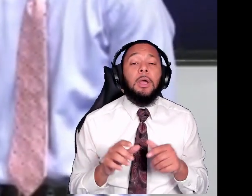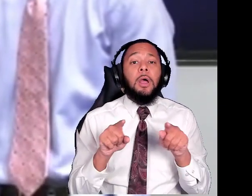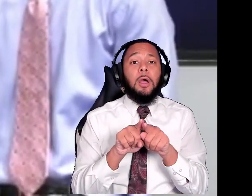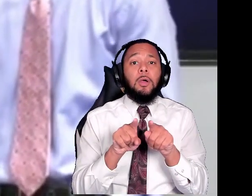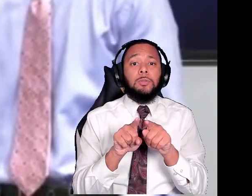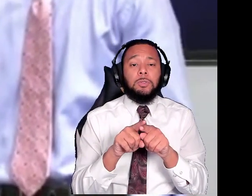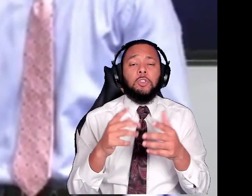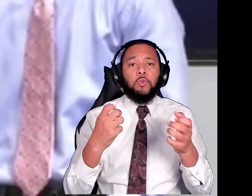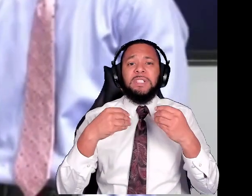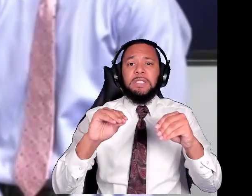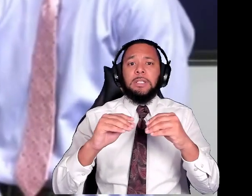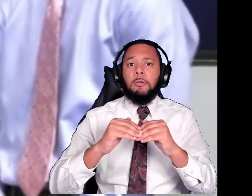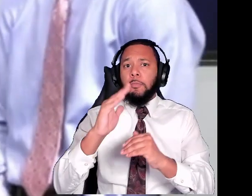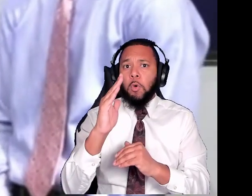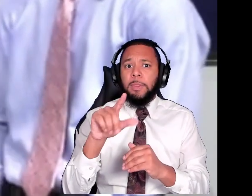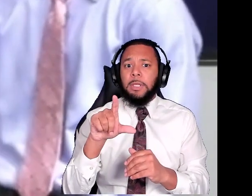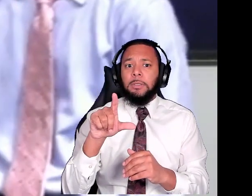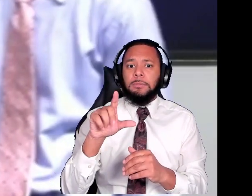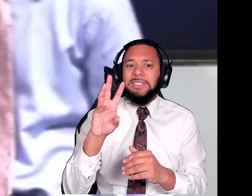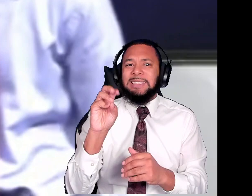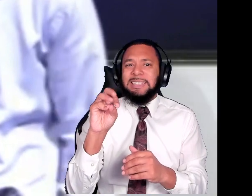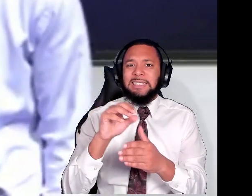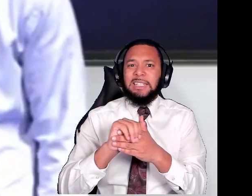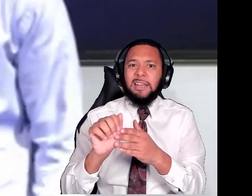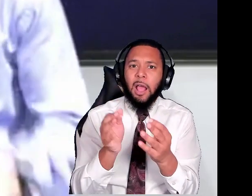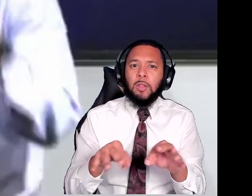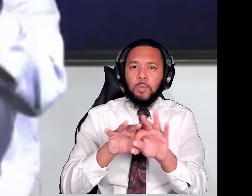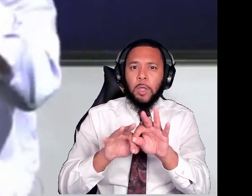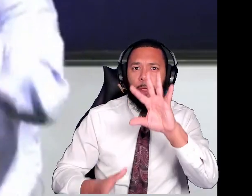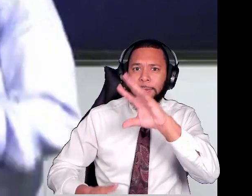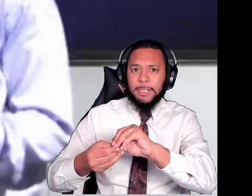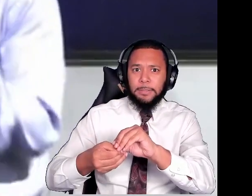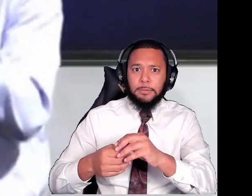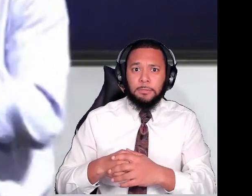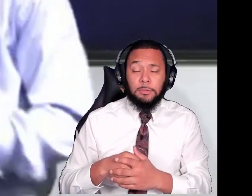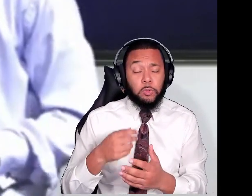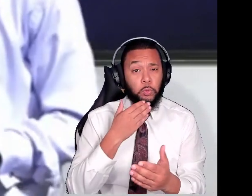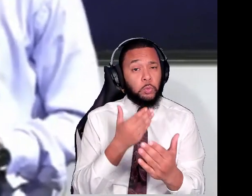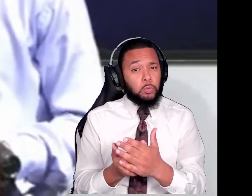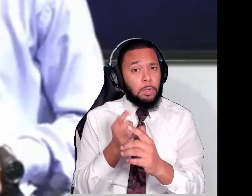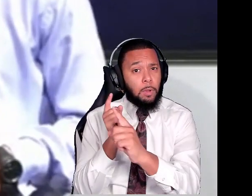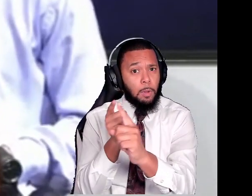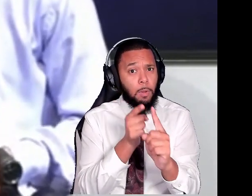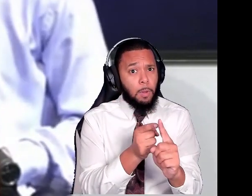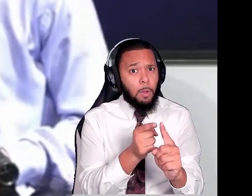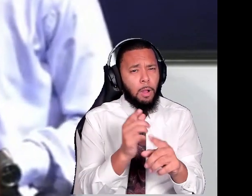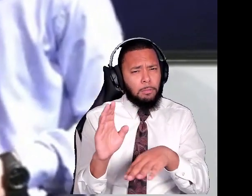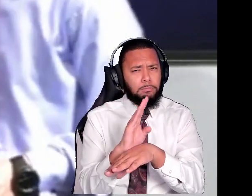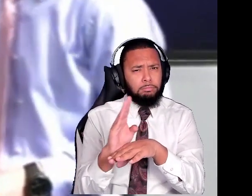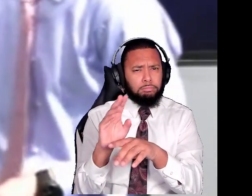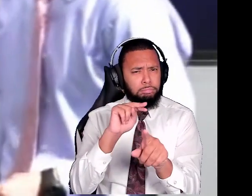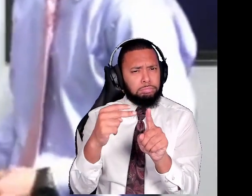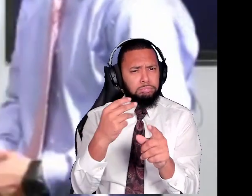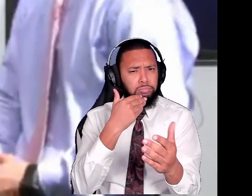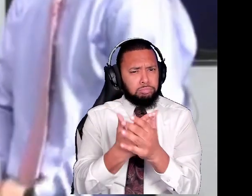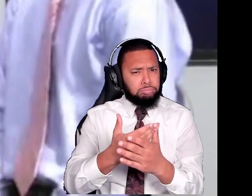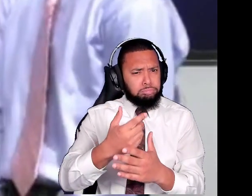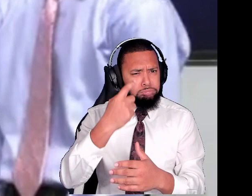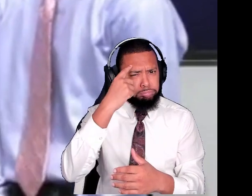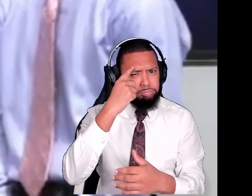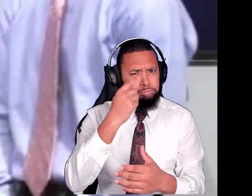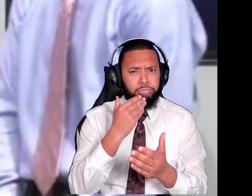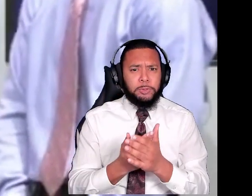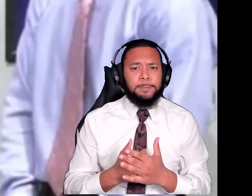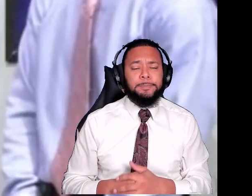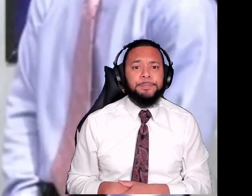$60 worth of product overall. Those are her two goals. Those are great goals. Very business-minded, Danielle is.